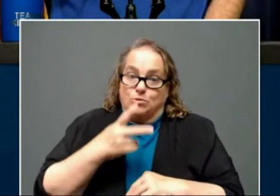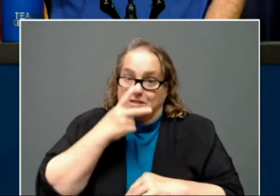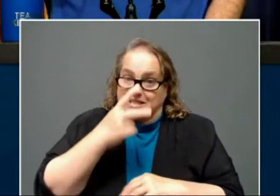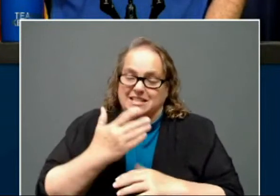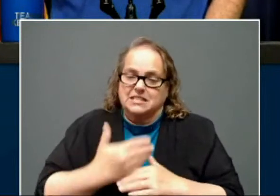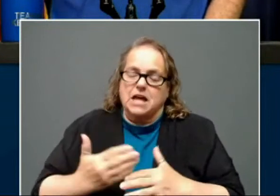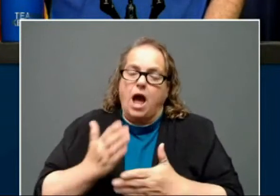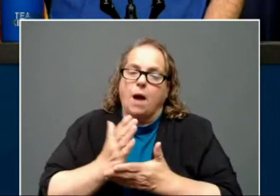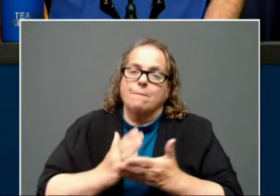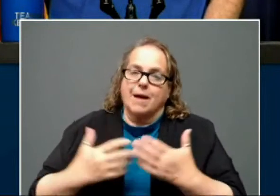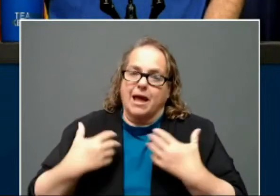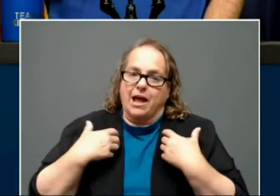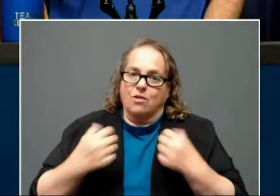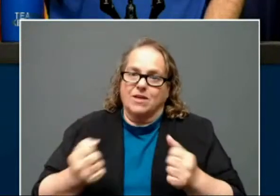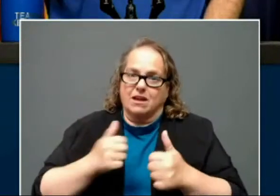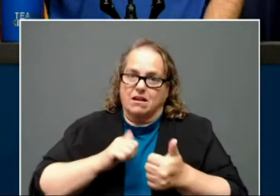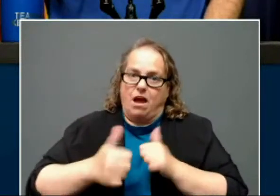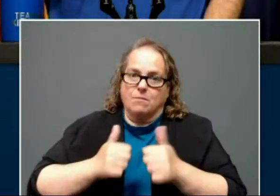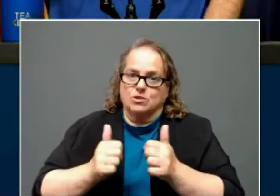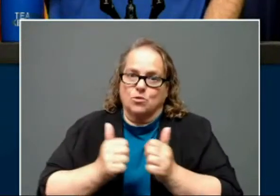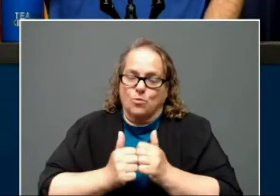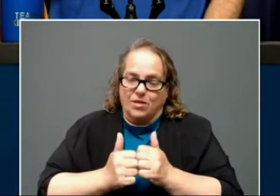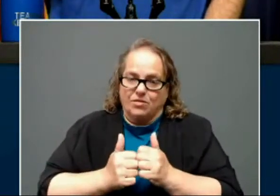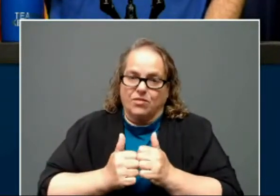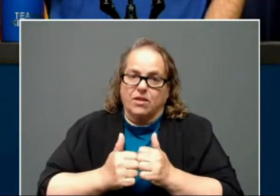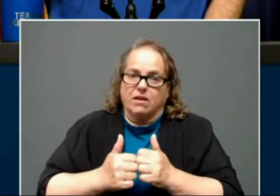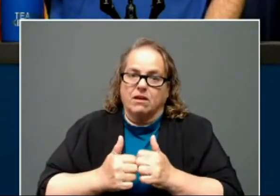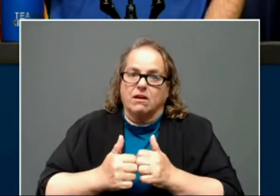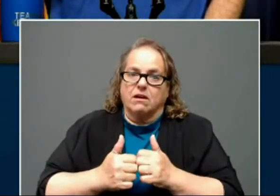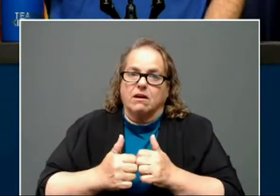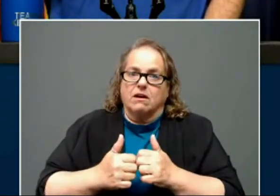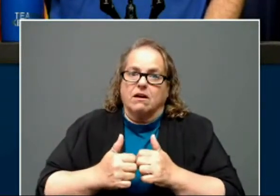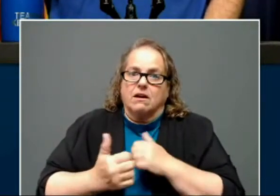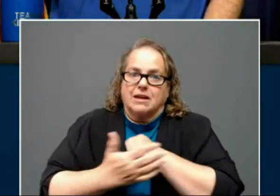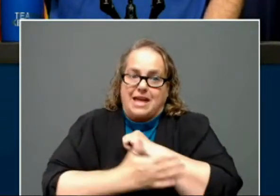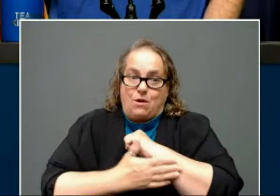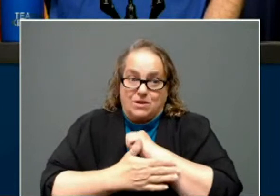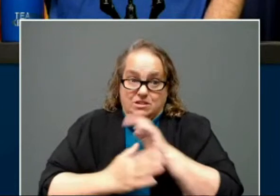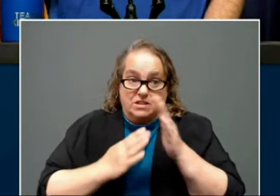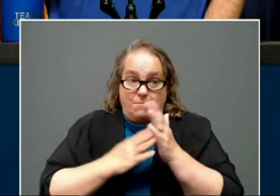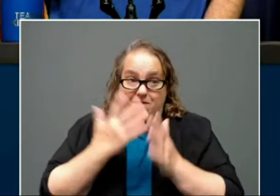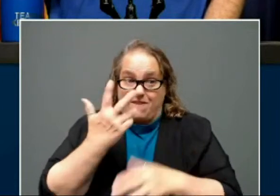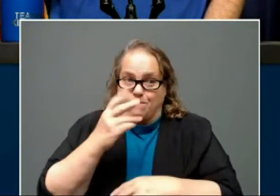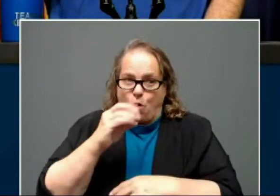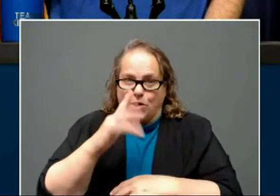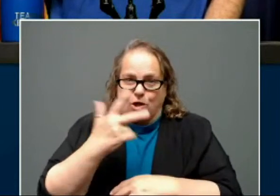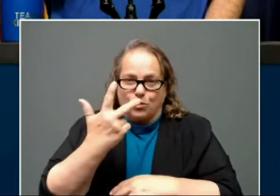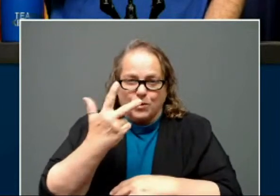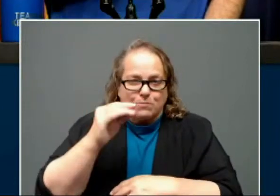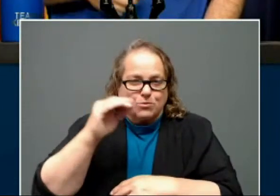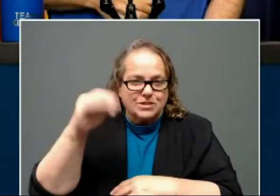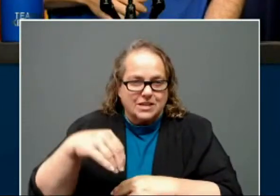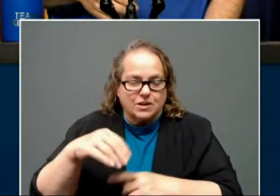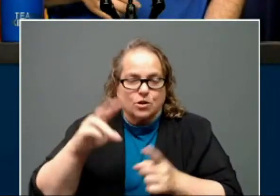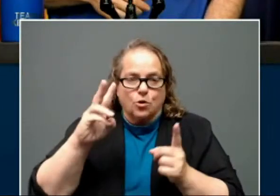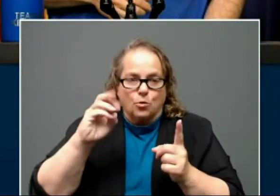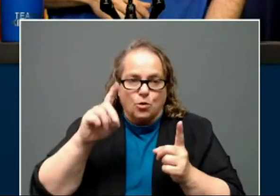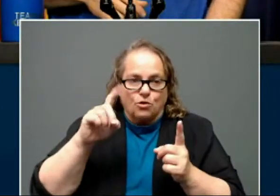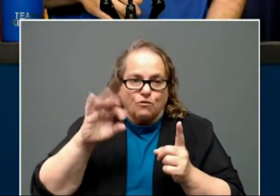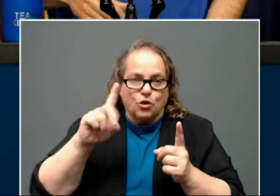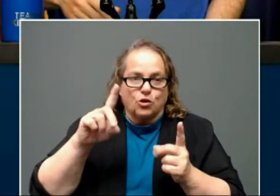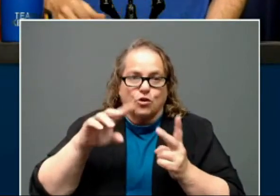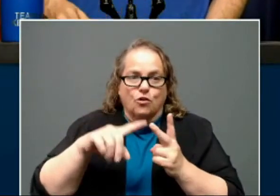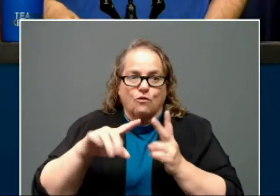our counties. If we look at the top 5 over there, there's just 3% separating Woodford, Franklin, and Fayette counties. And I